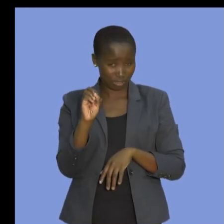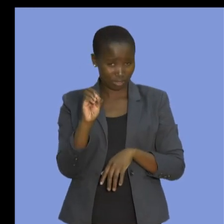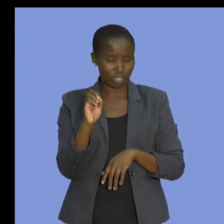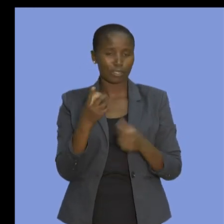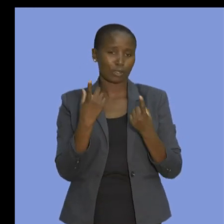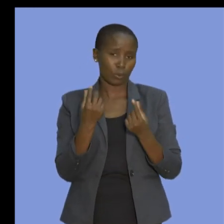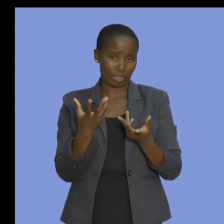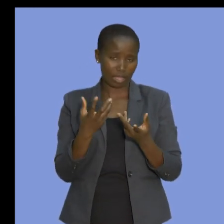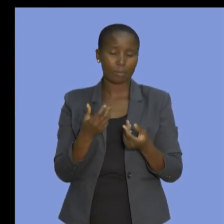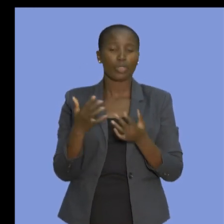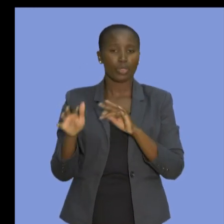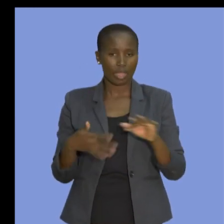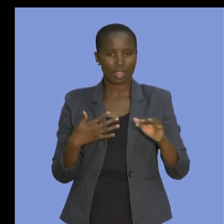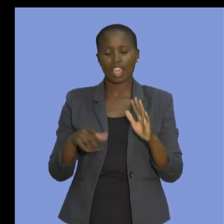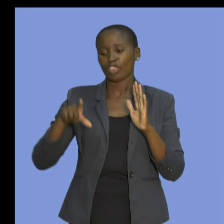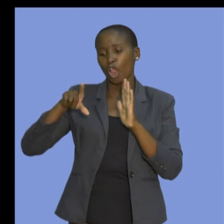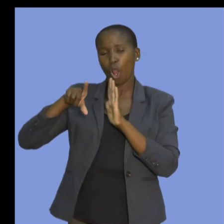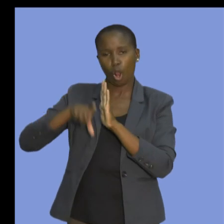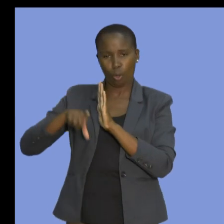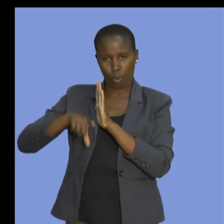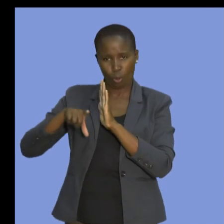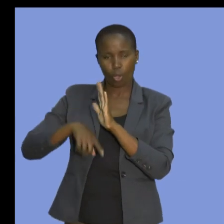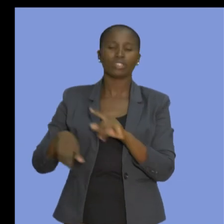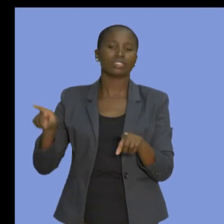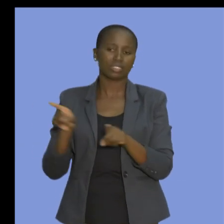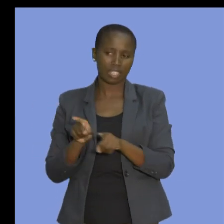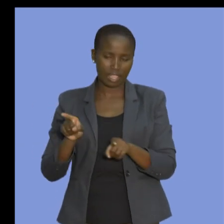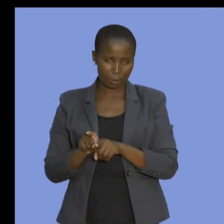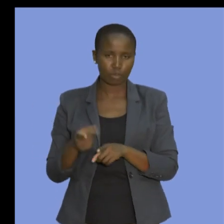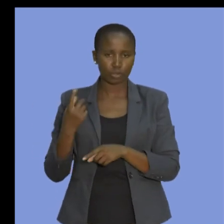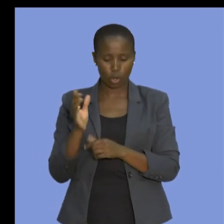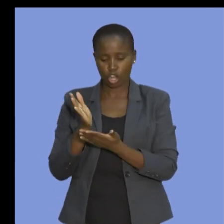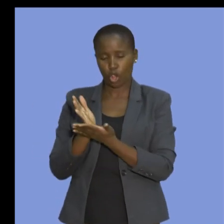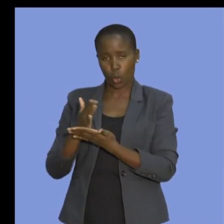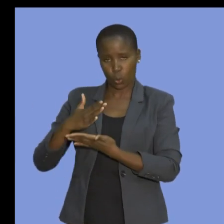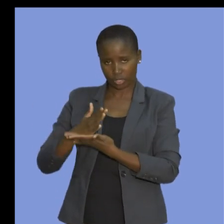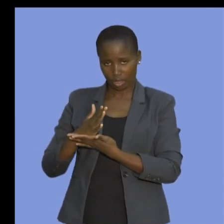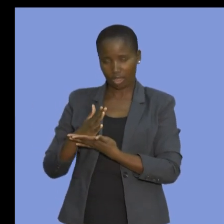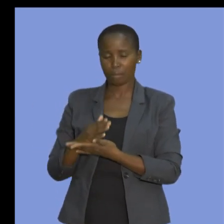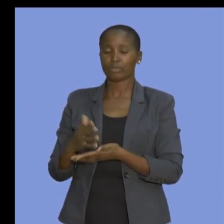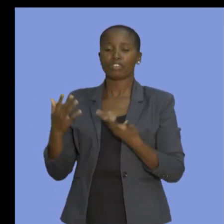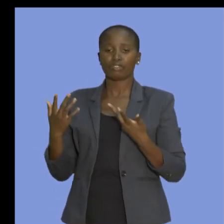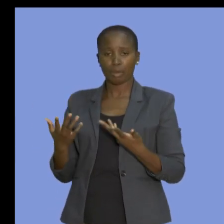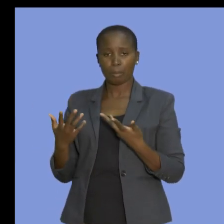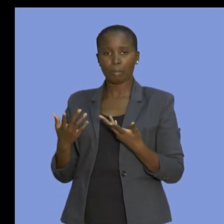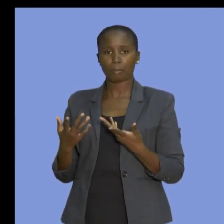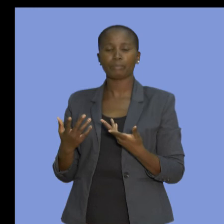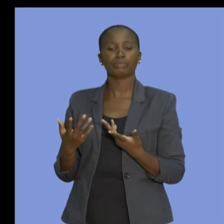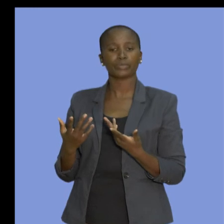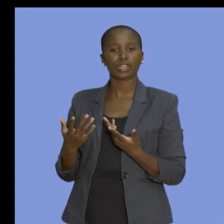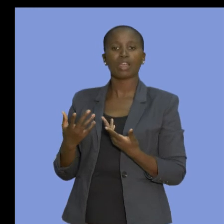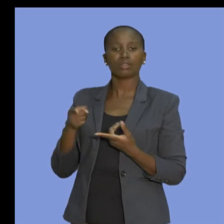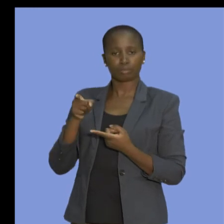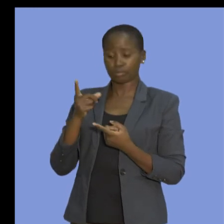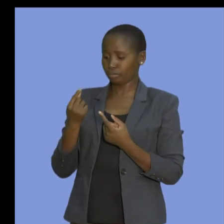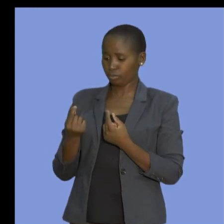Then the lower quartile, similar. We'll do the quarter of the cumulative frequency. Quarter, we're going to go